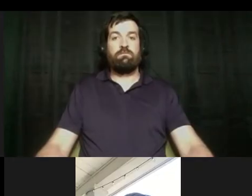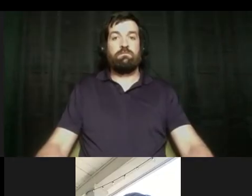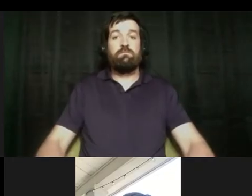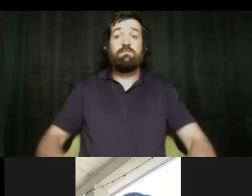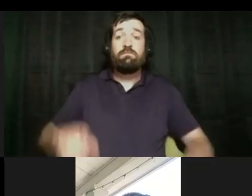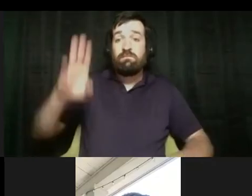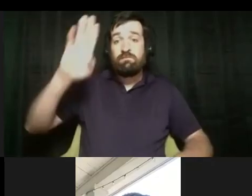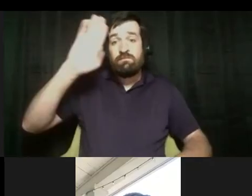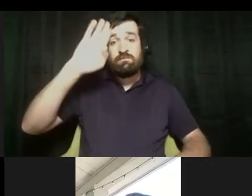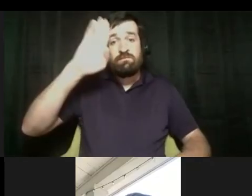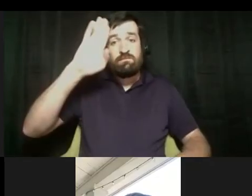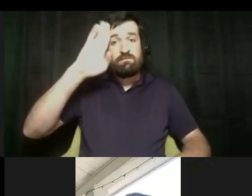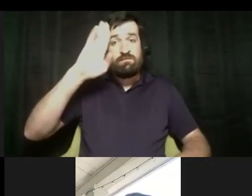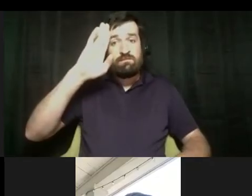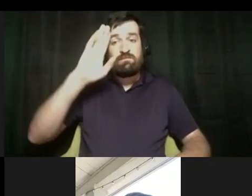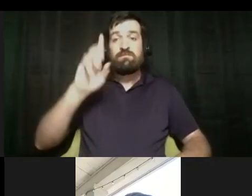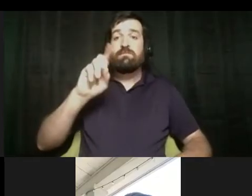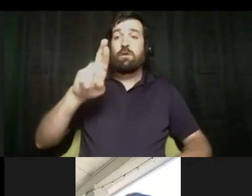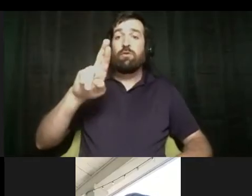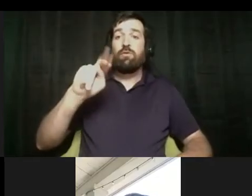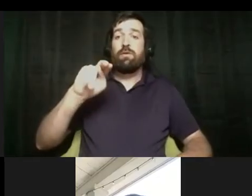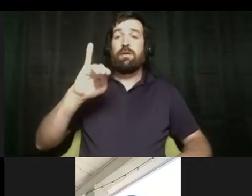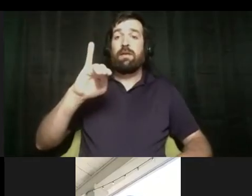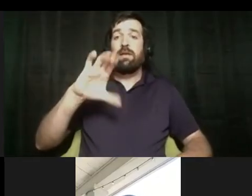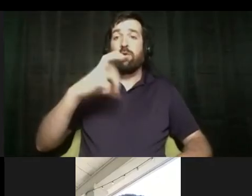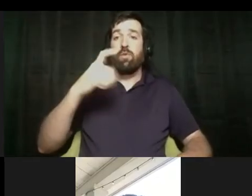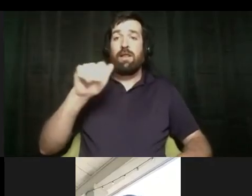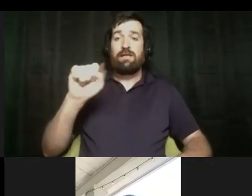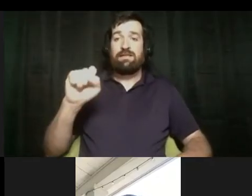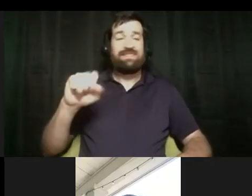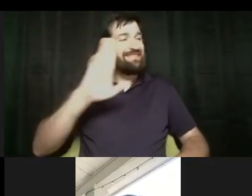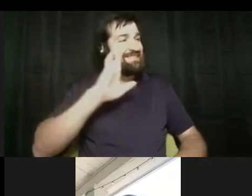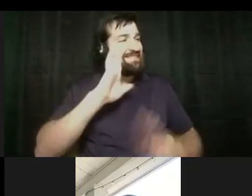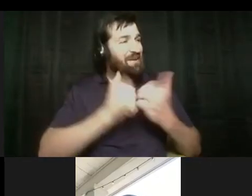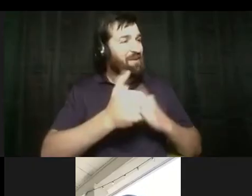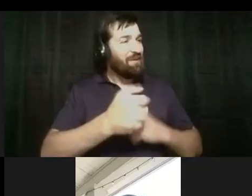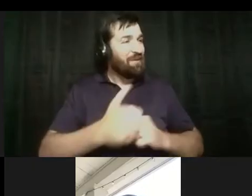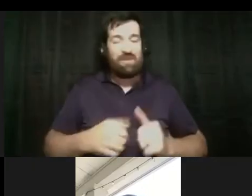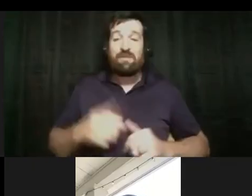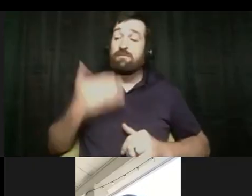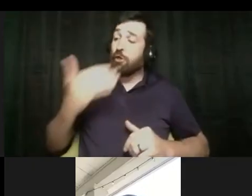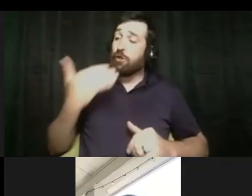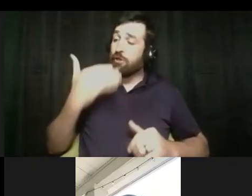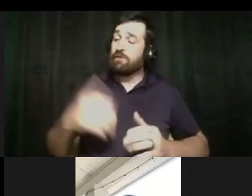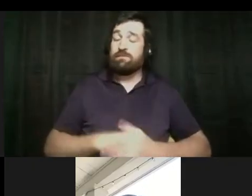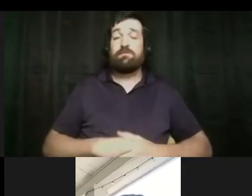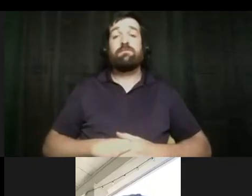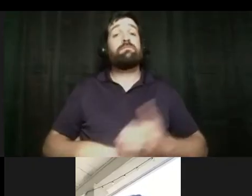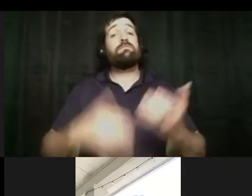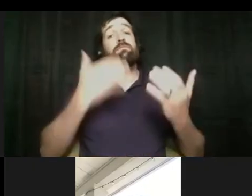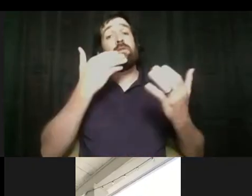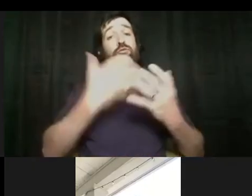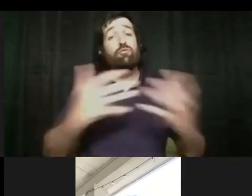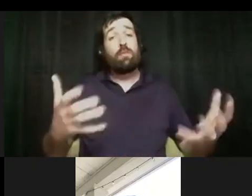Hello, Dr. Nicholas. Hello. How are you? Good. Good. Thank you so much